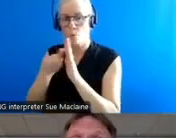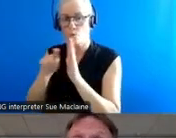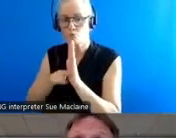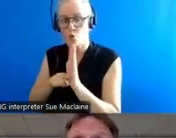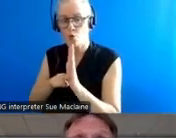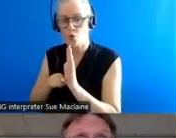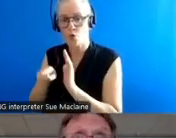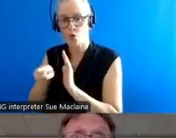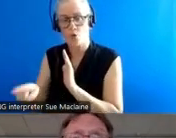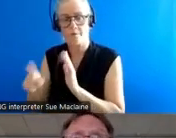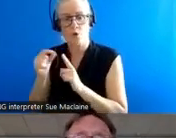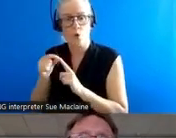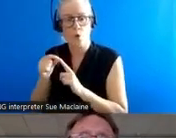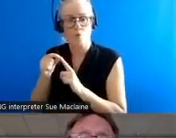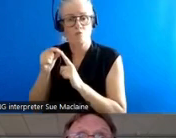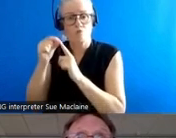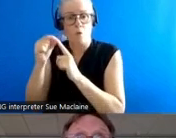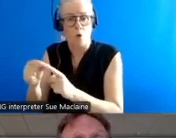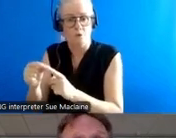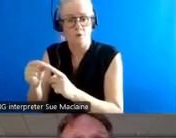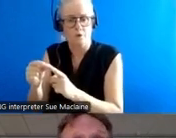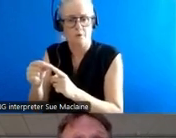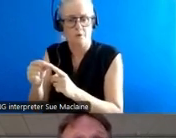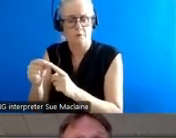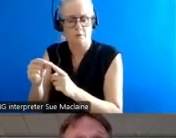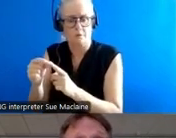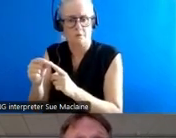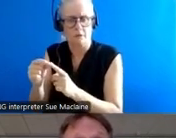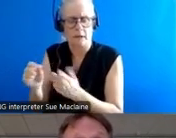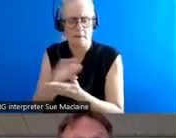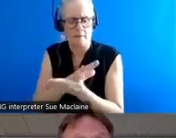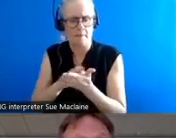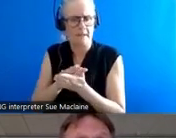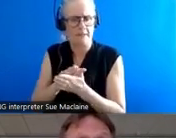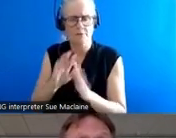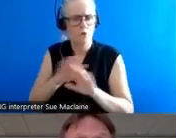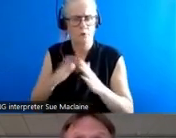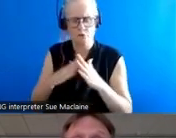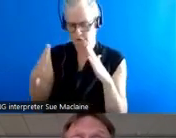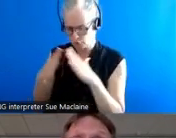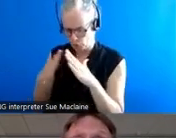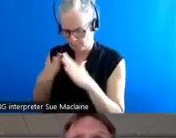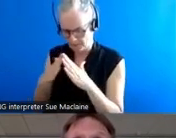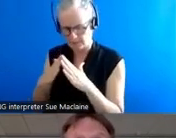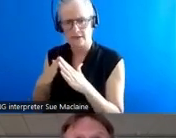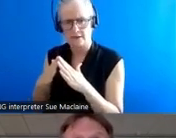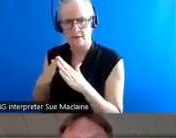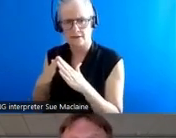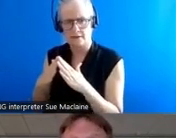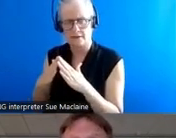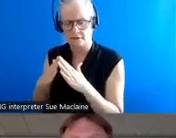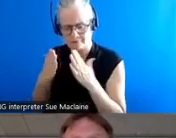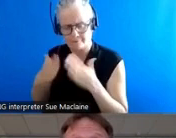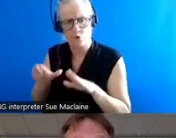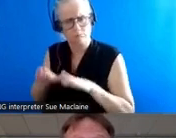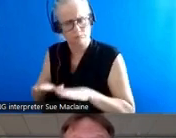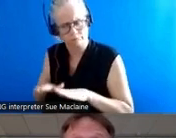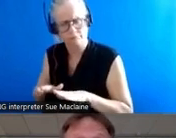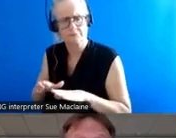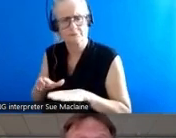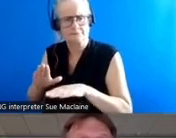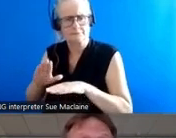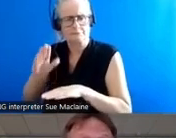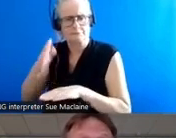for home rule all round, so that if you were to have a home rule parliament for Ireland, you should also have a home